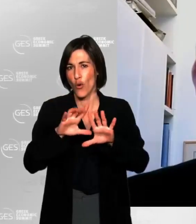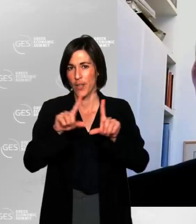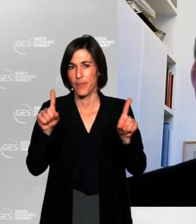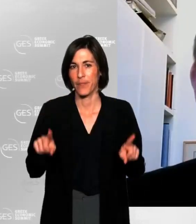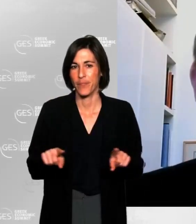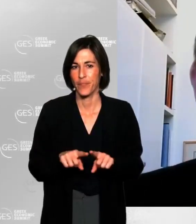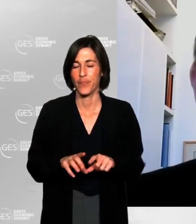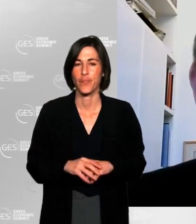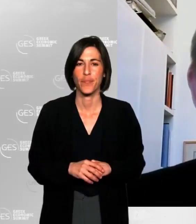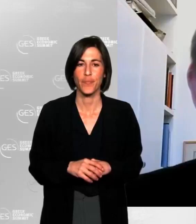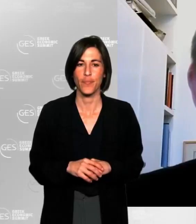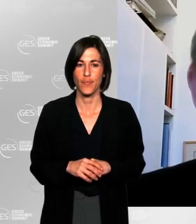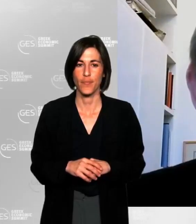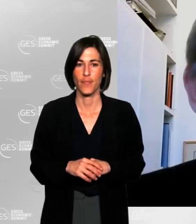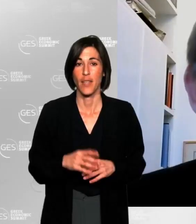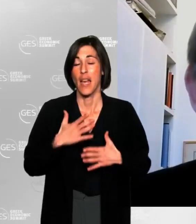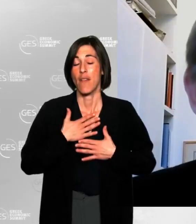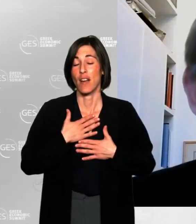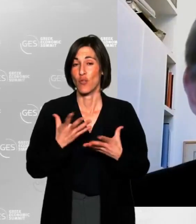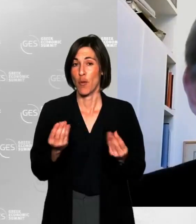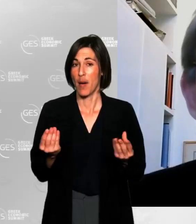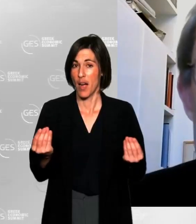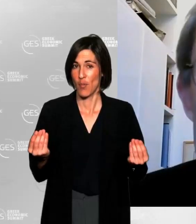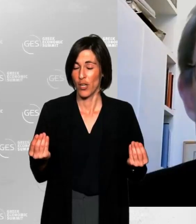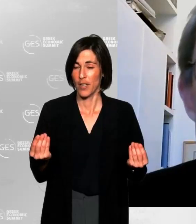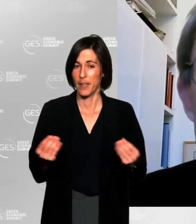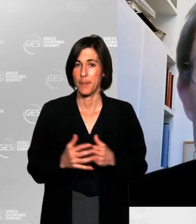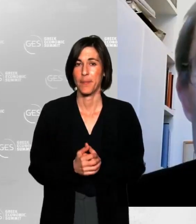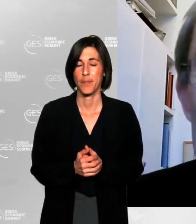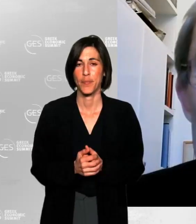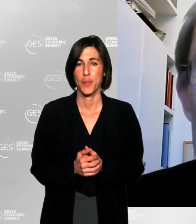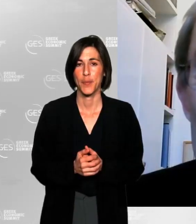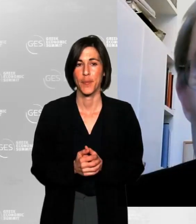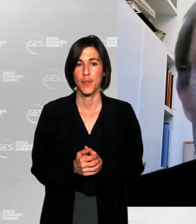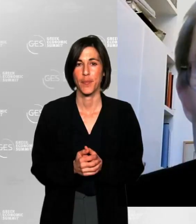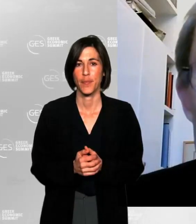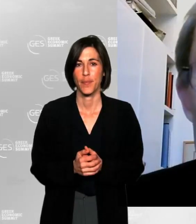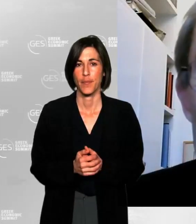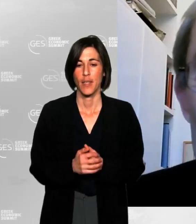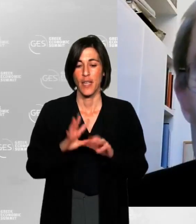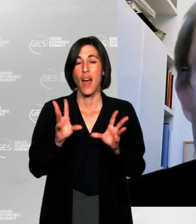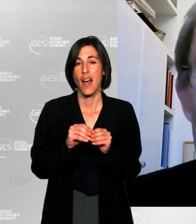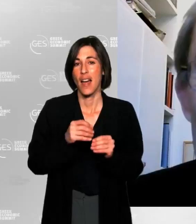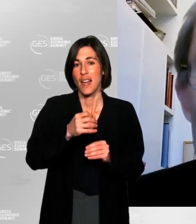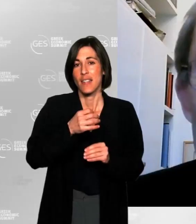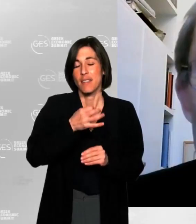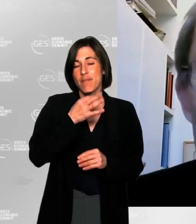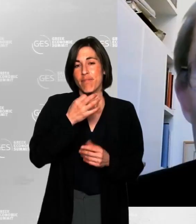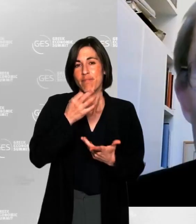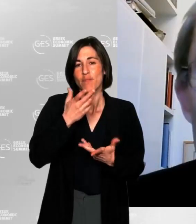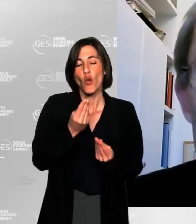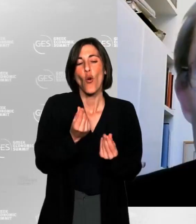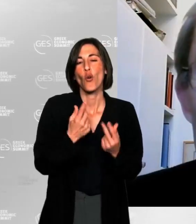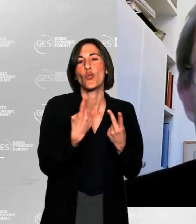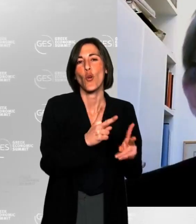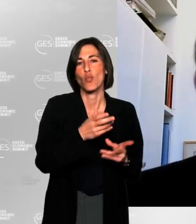Anyway. Sir Pissarides, thank you very much for a self-explanatory presentation on the components, I would say, of